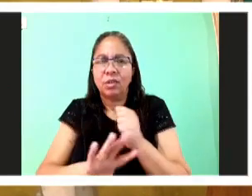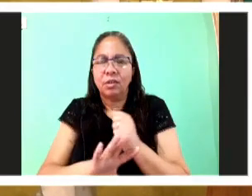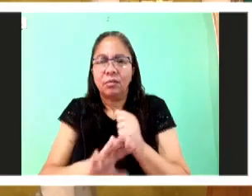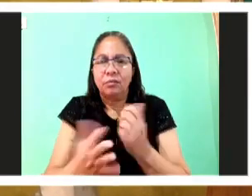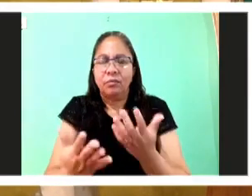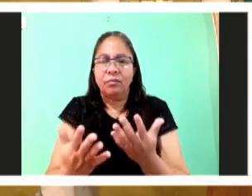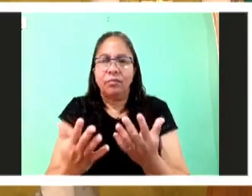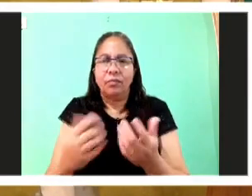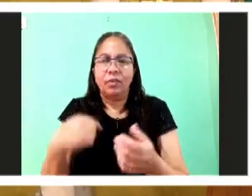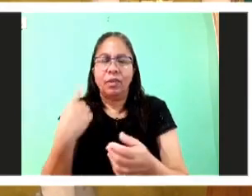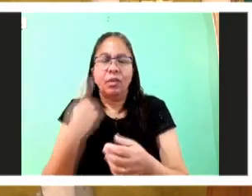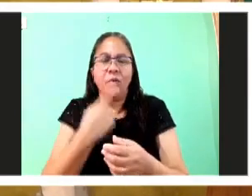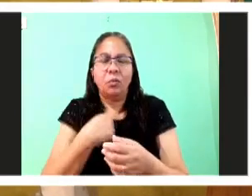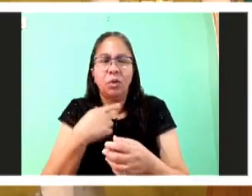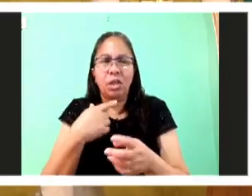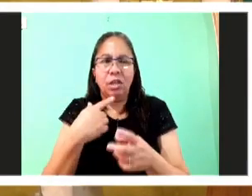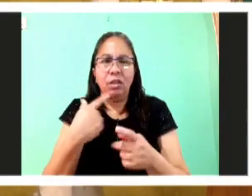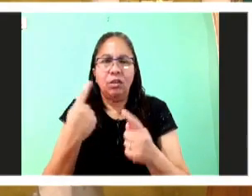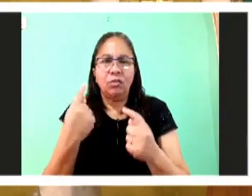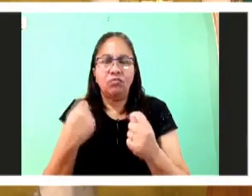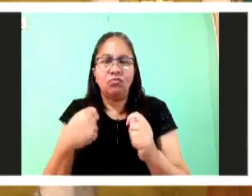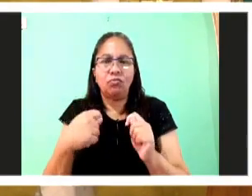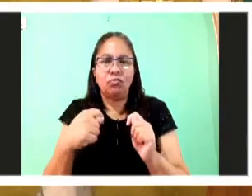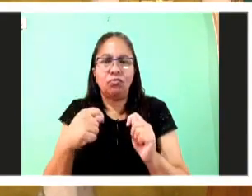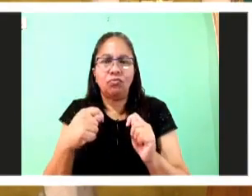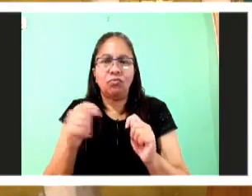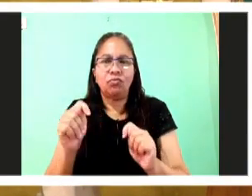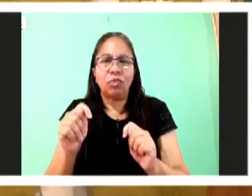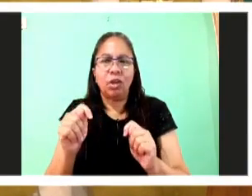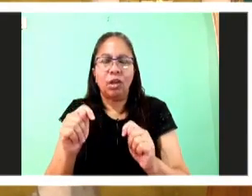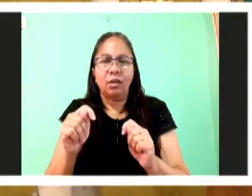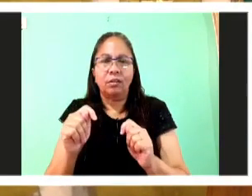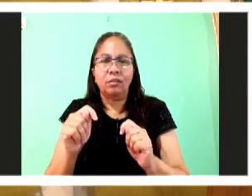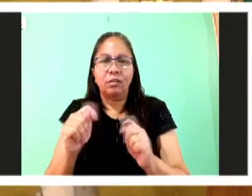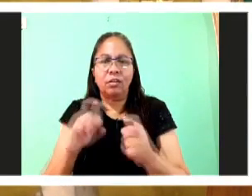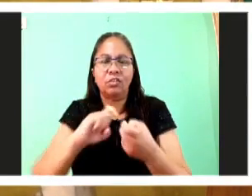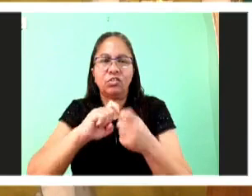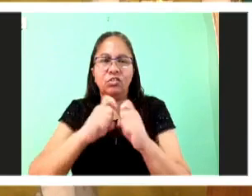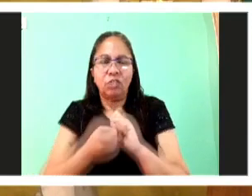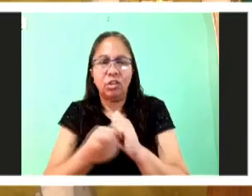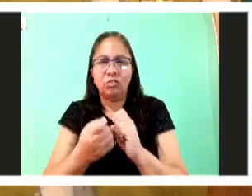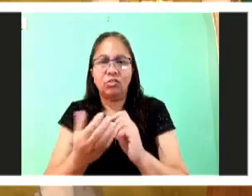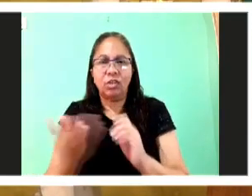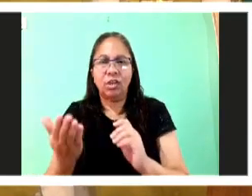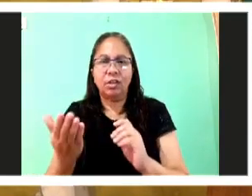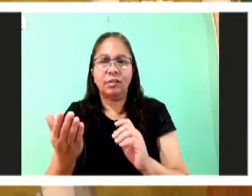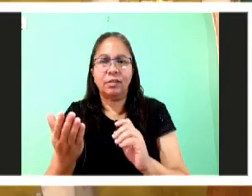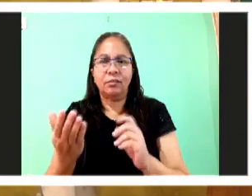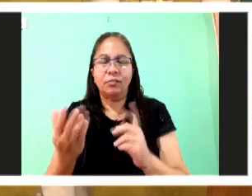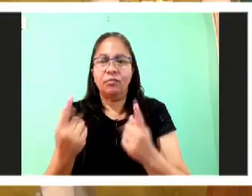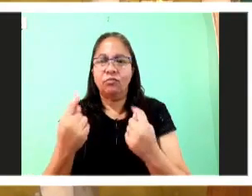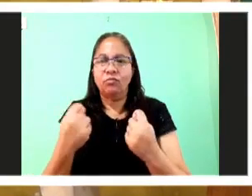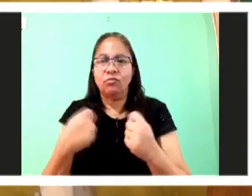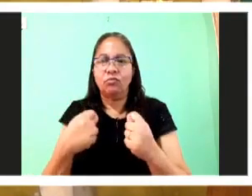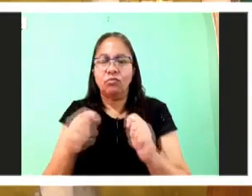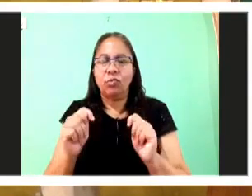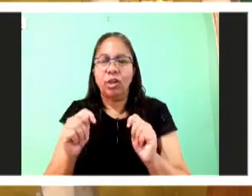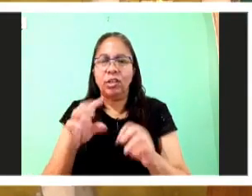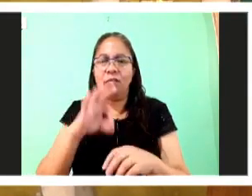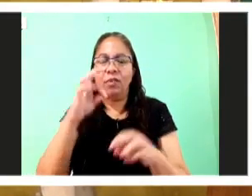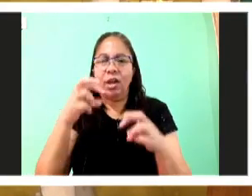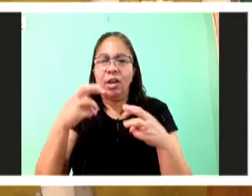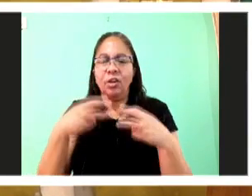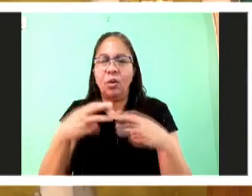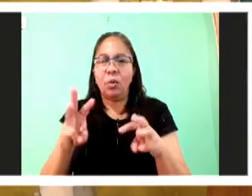have sought after lording over and sought after a way of being